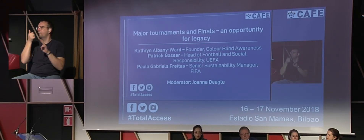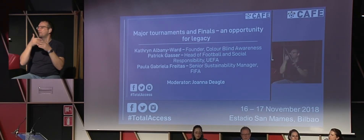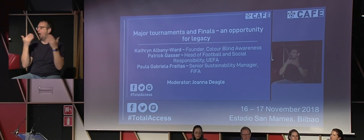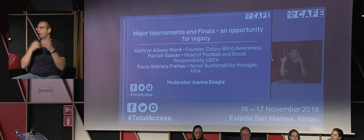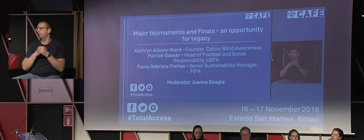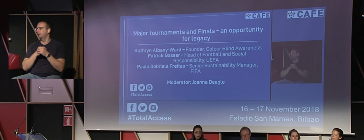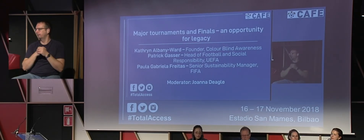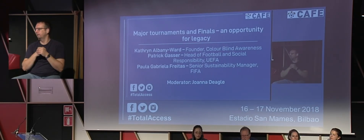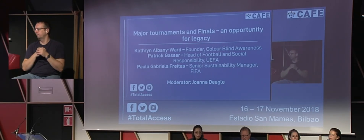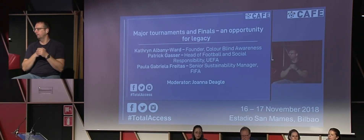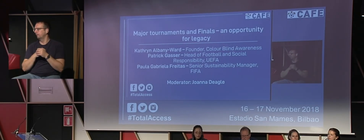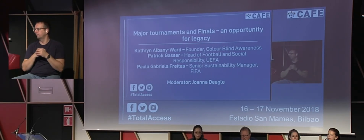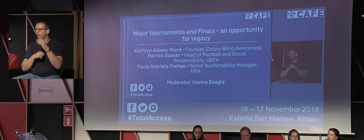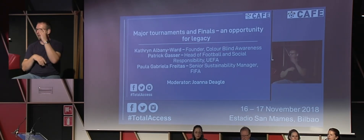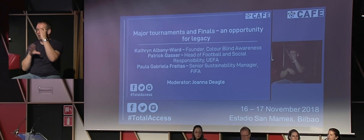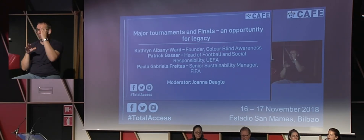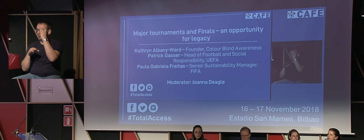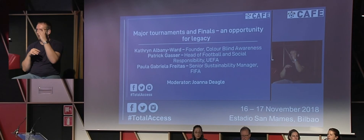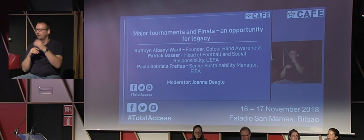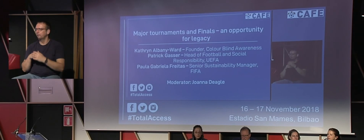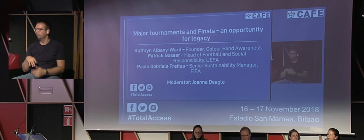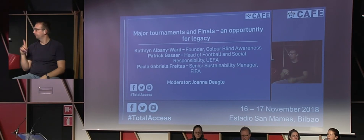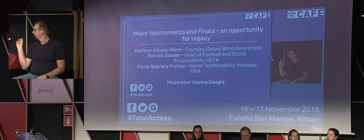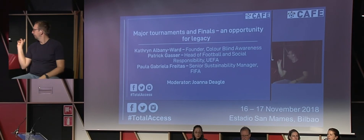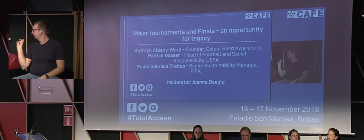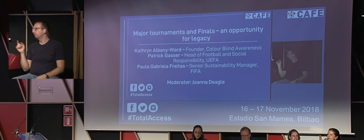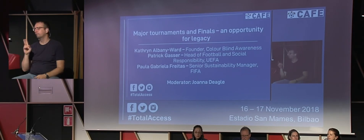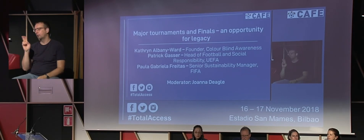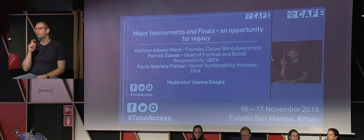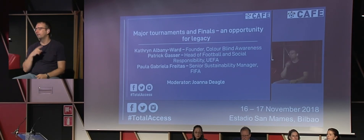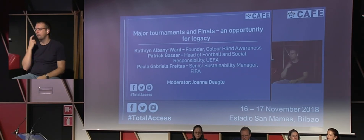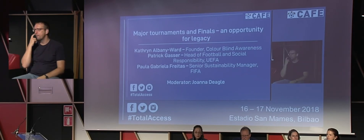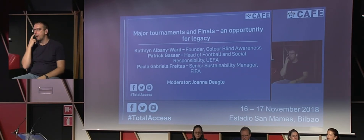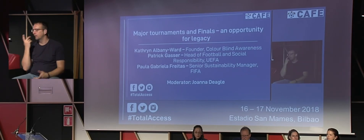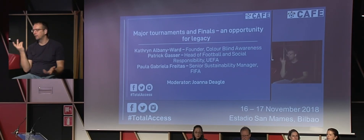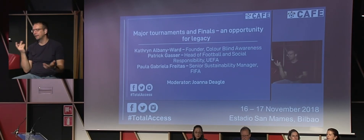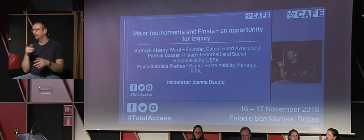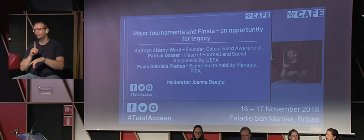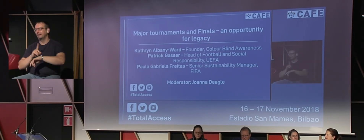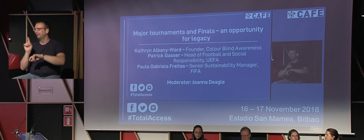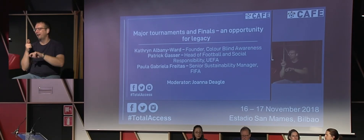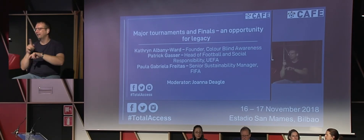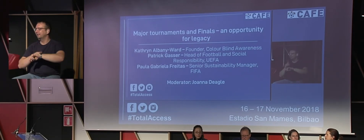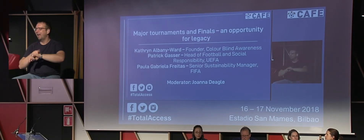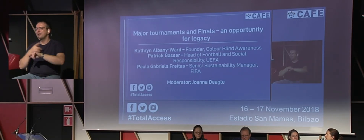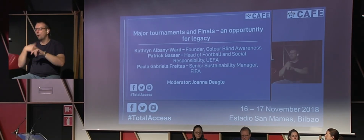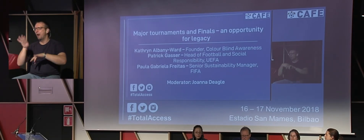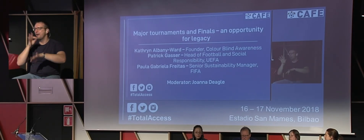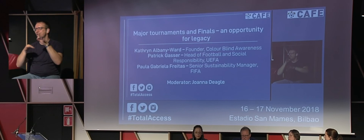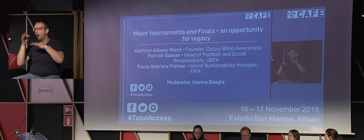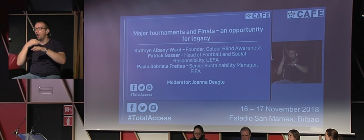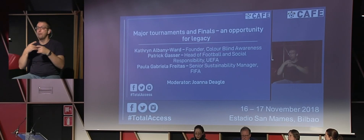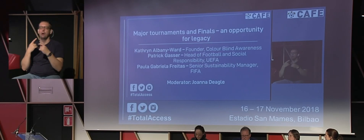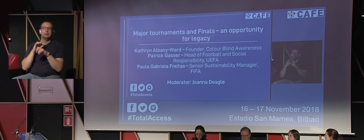So that's all we've got time for. I'm sure you're all very, very hungry and looking forward to some Spanish or Basque food. So thank you